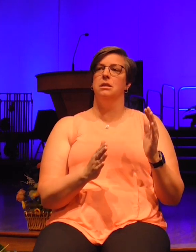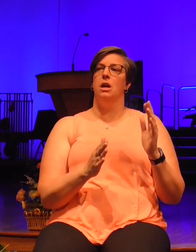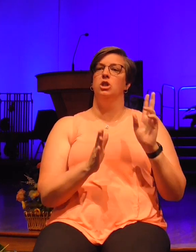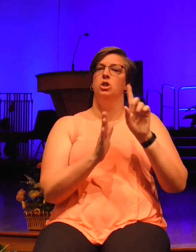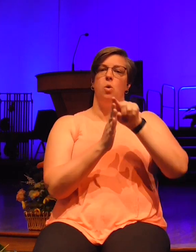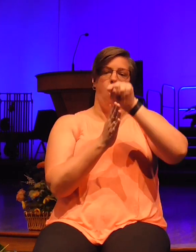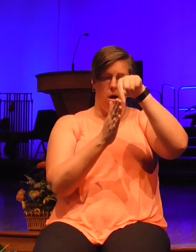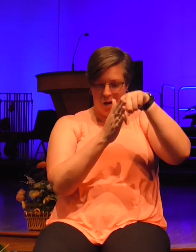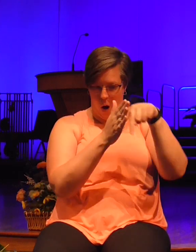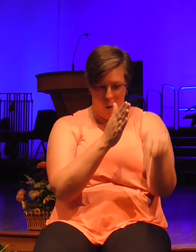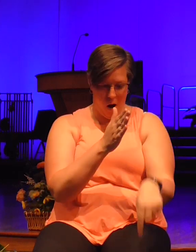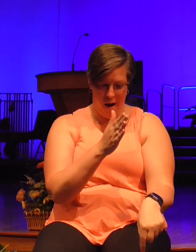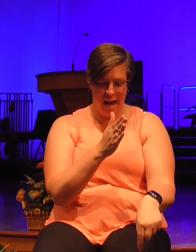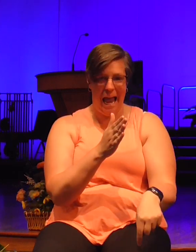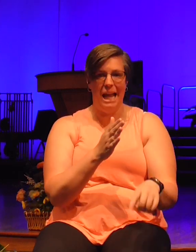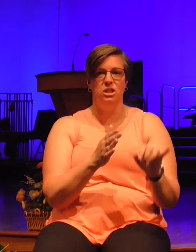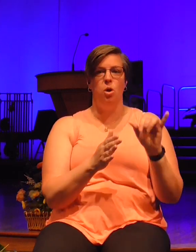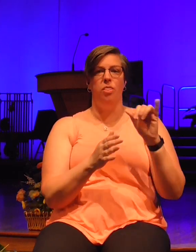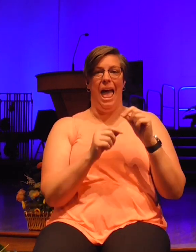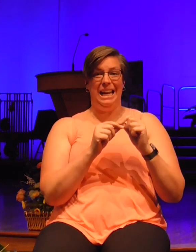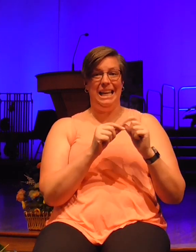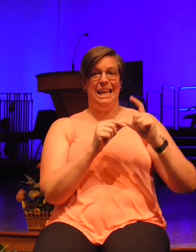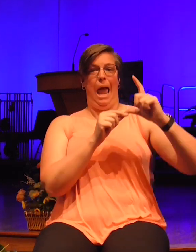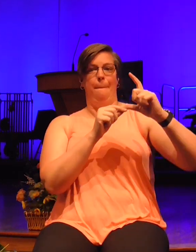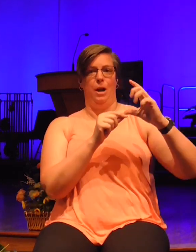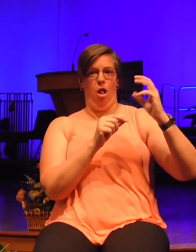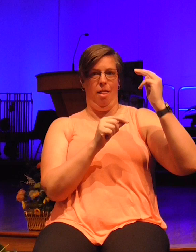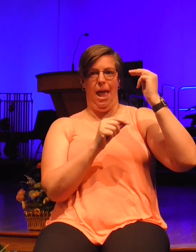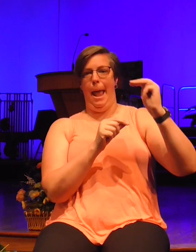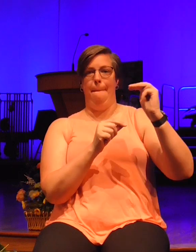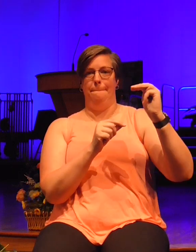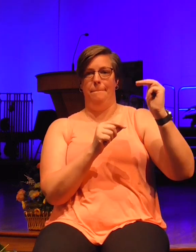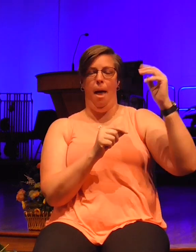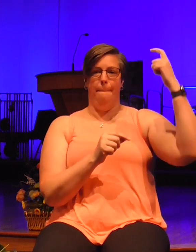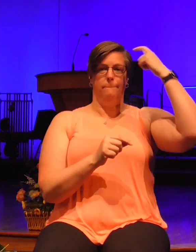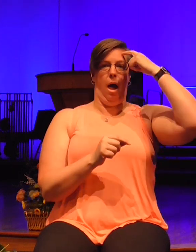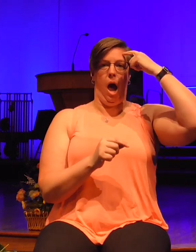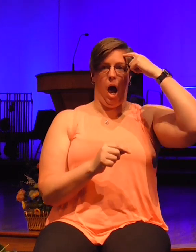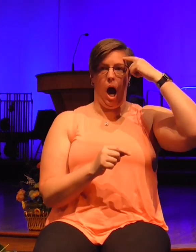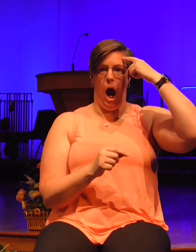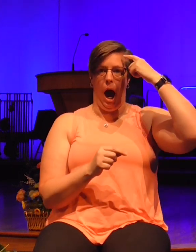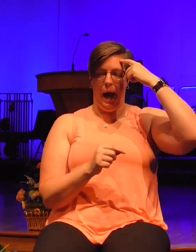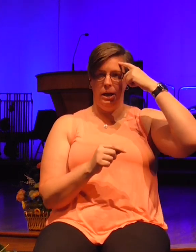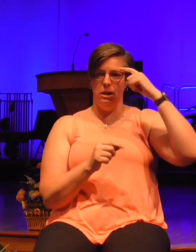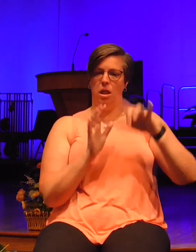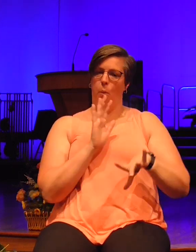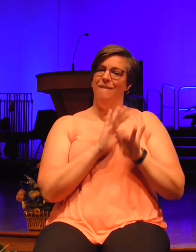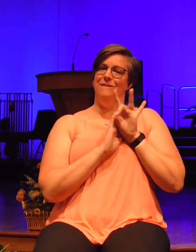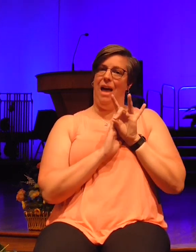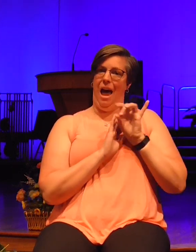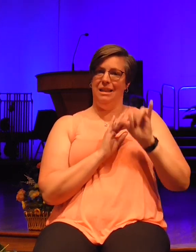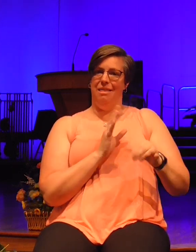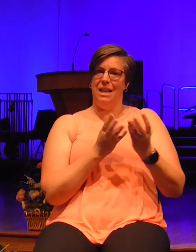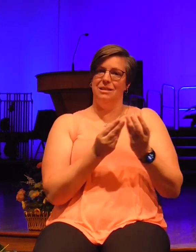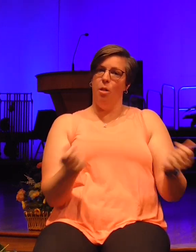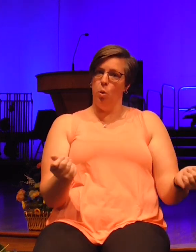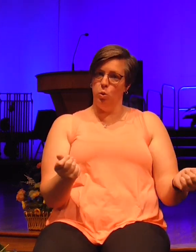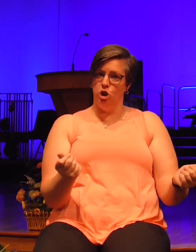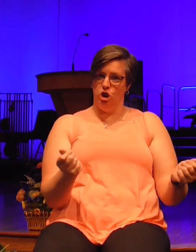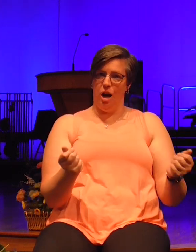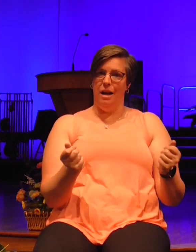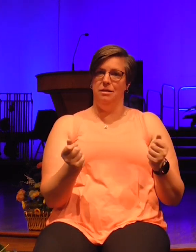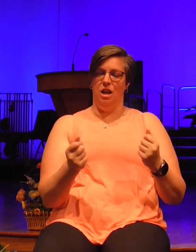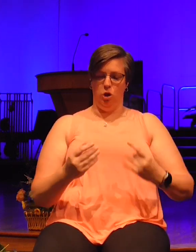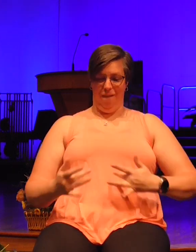the capital M mind that exists in us to discover solutions, to feel inspiration,